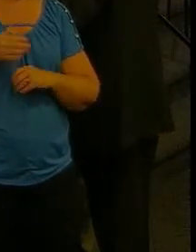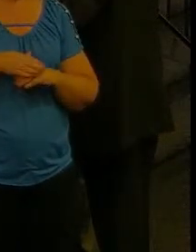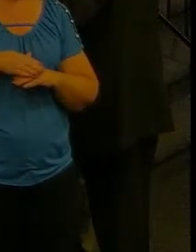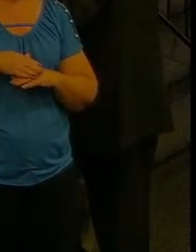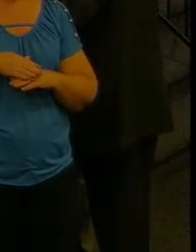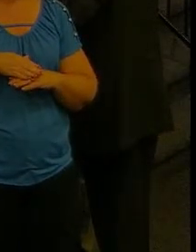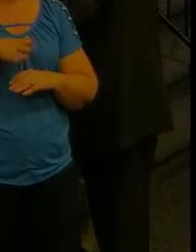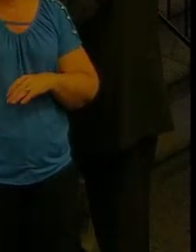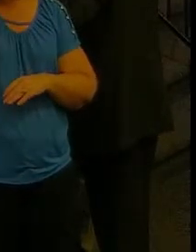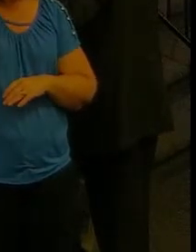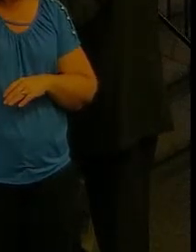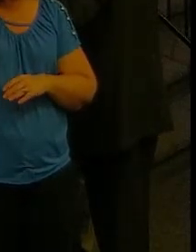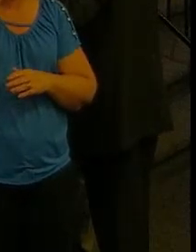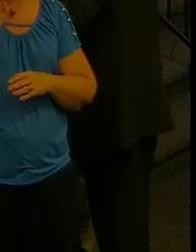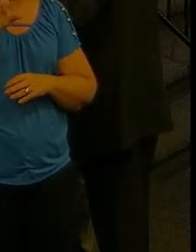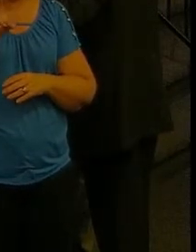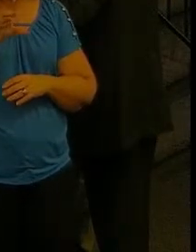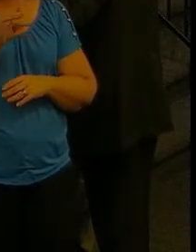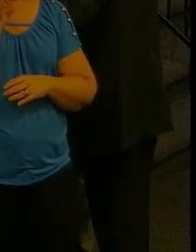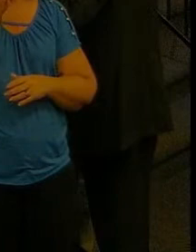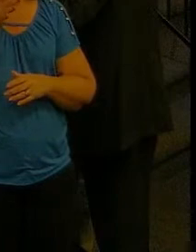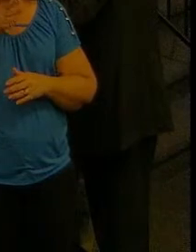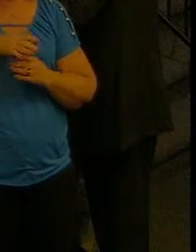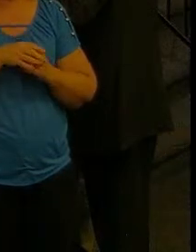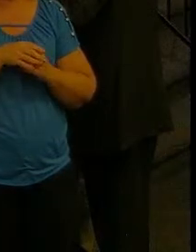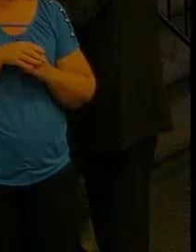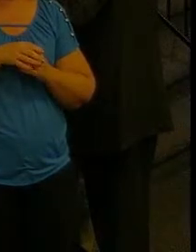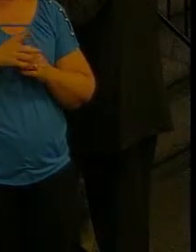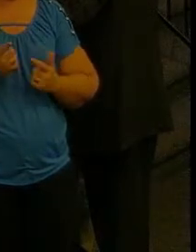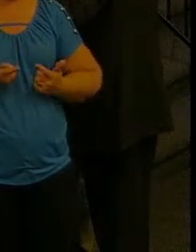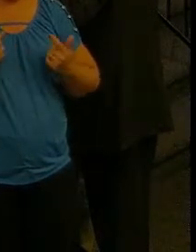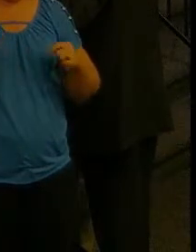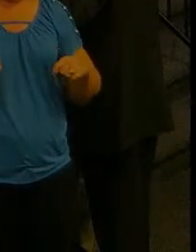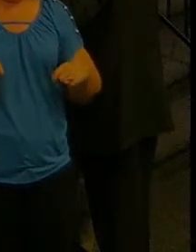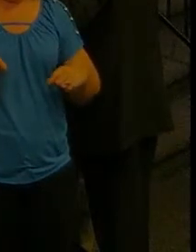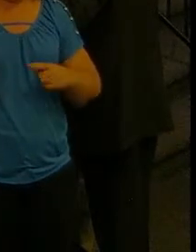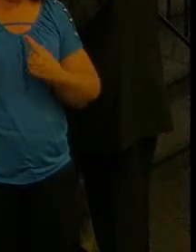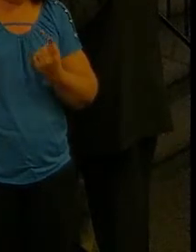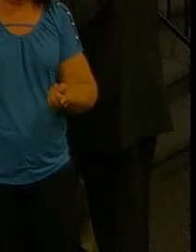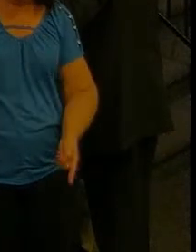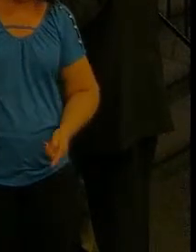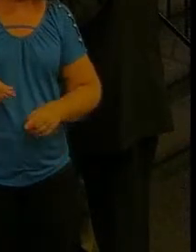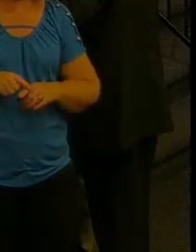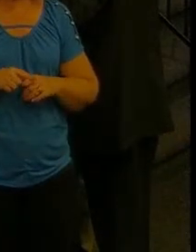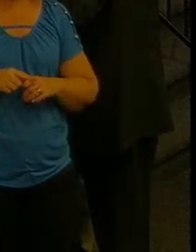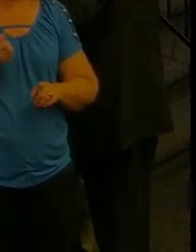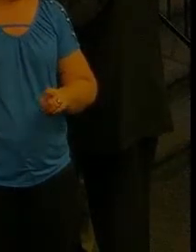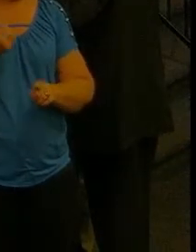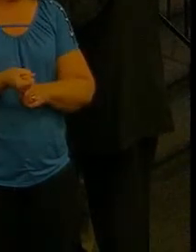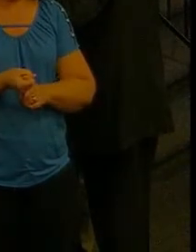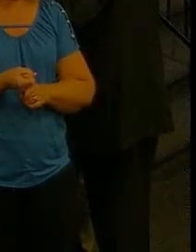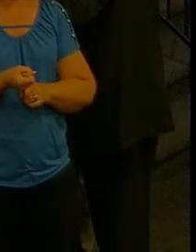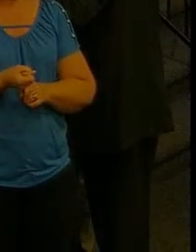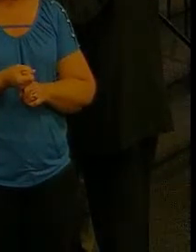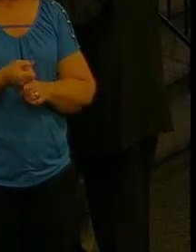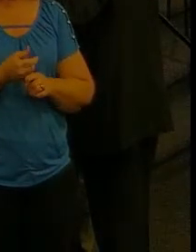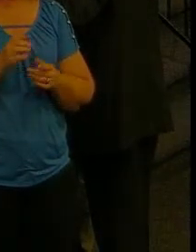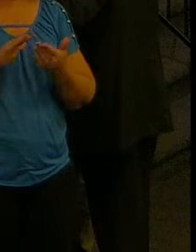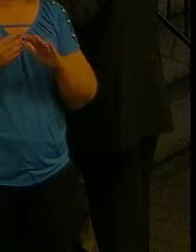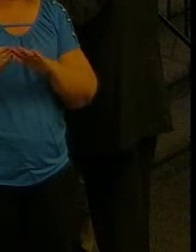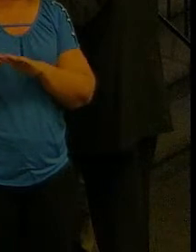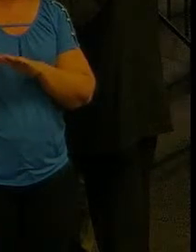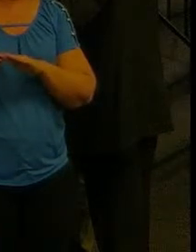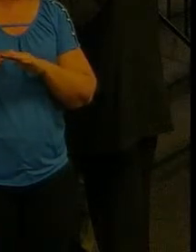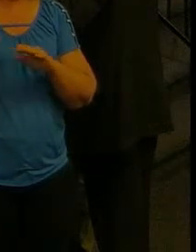Dennis's dear father, Ed, and his mother. And so, Lord, they've made a huge impact. Ed's made a huge impact in this church, in